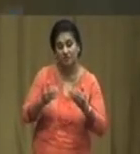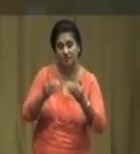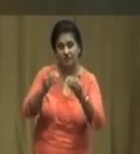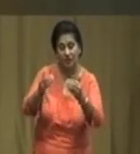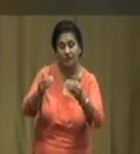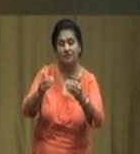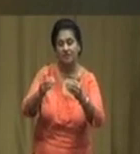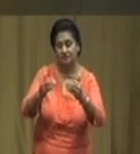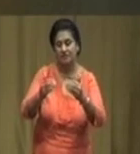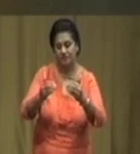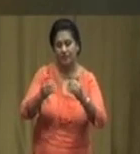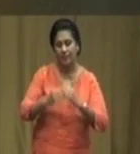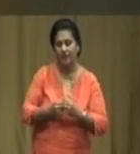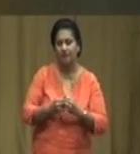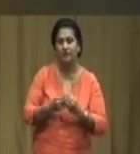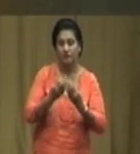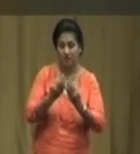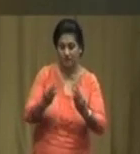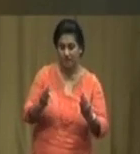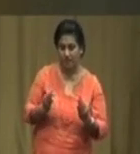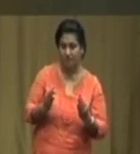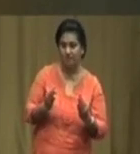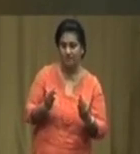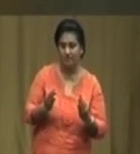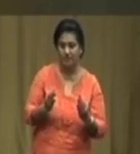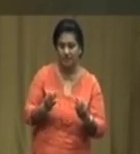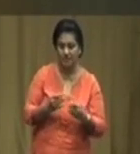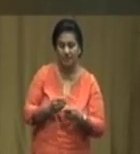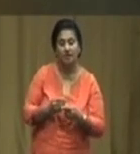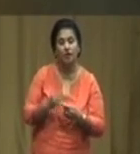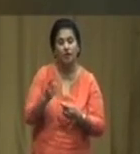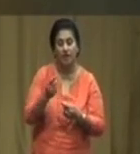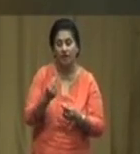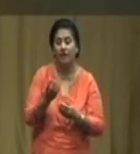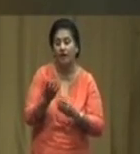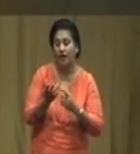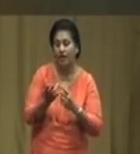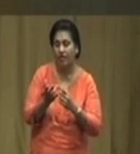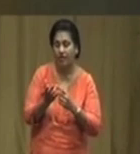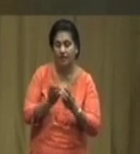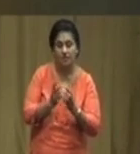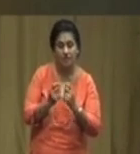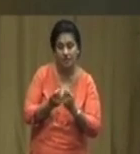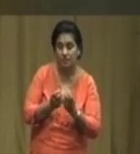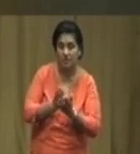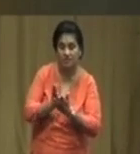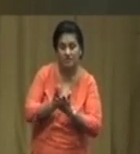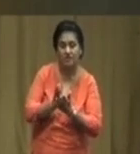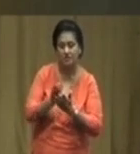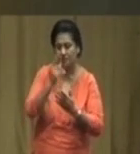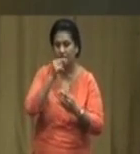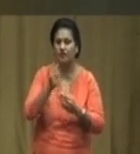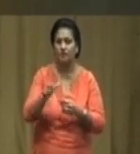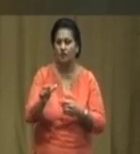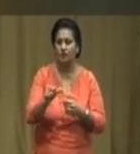the forum and the other activities we do in the L&T and student services area. And we want to have the L&T website as a go-to place. So any of you staff or students